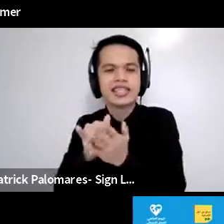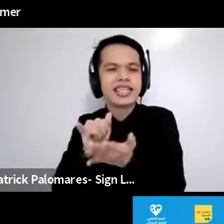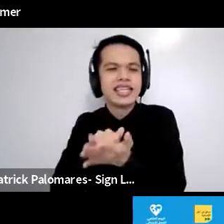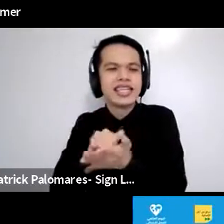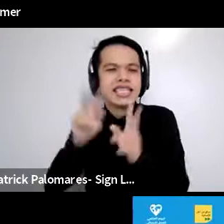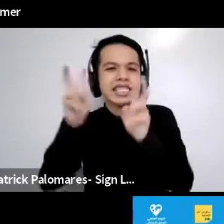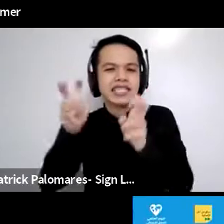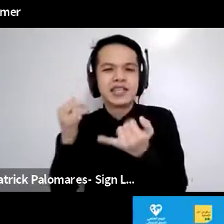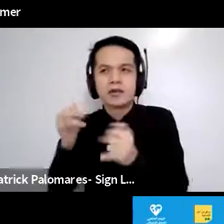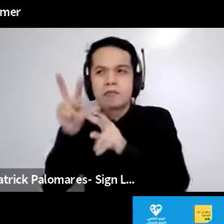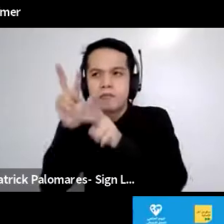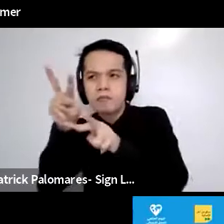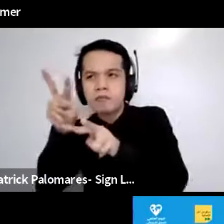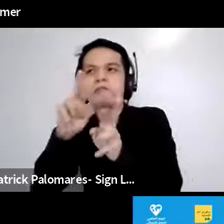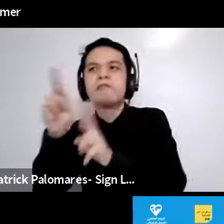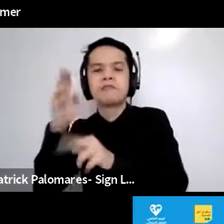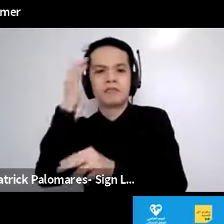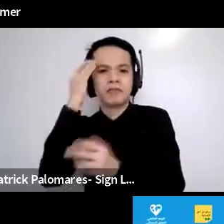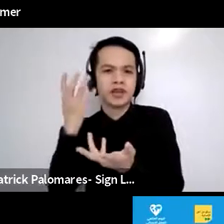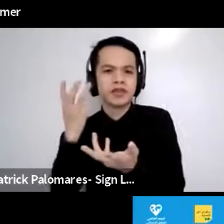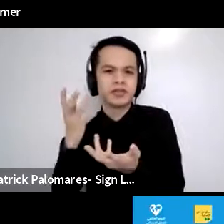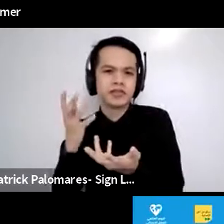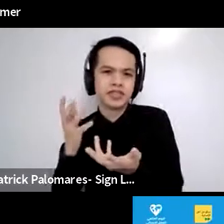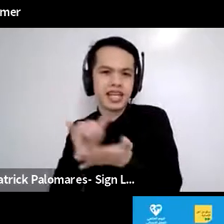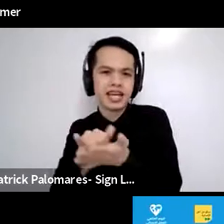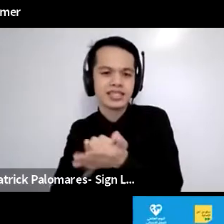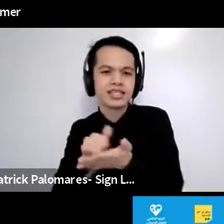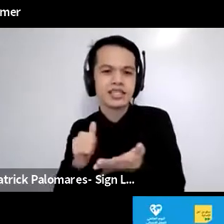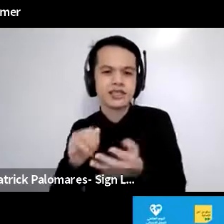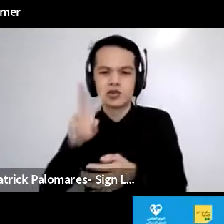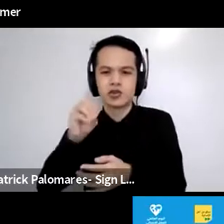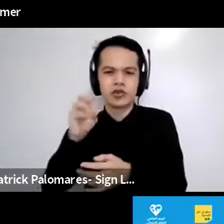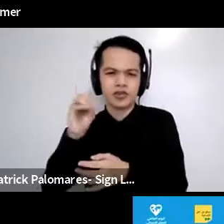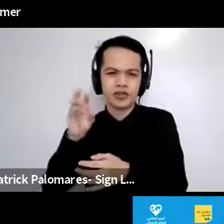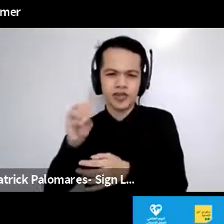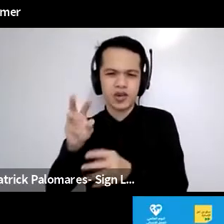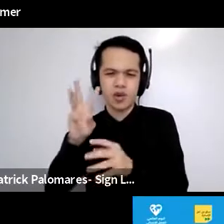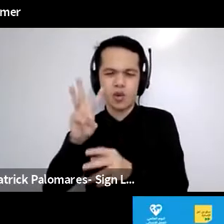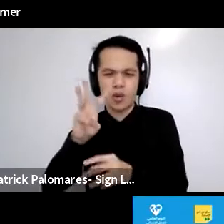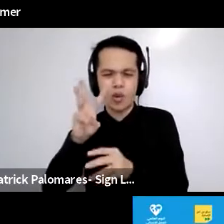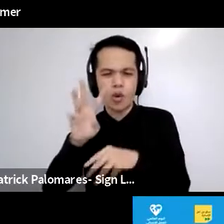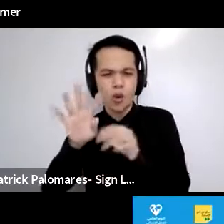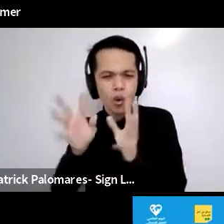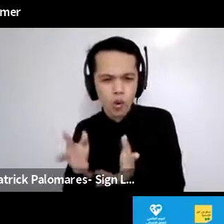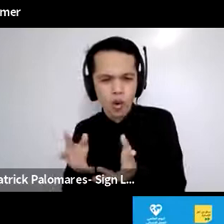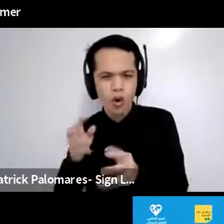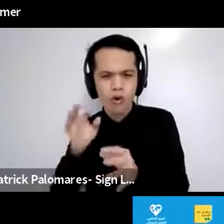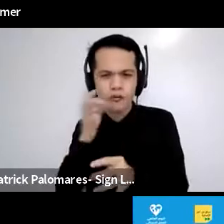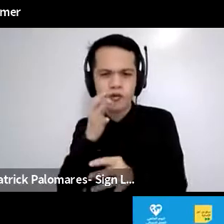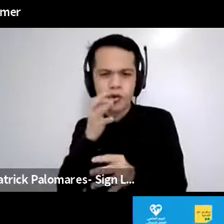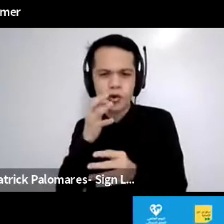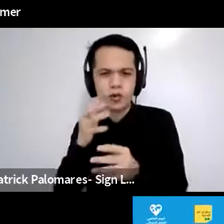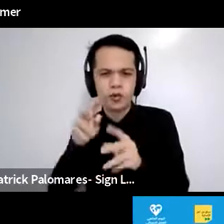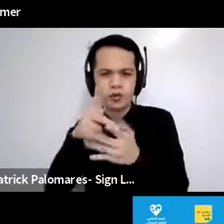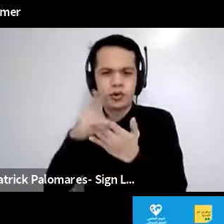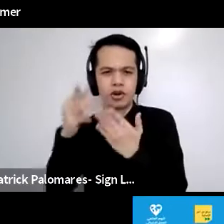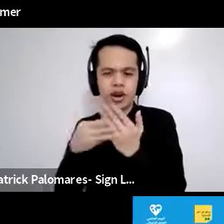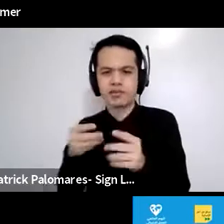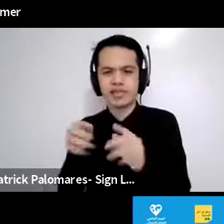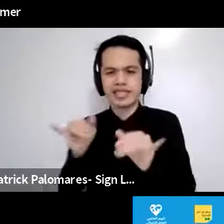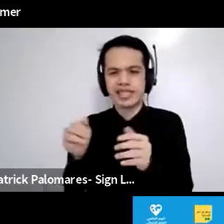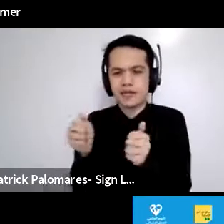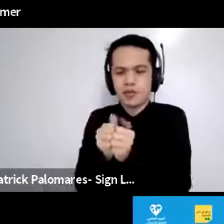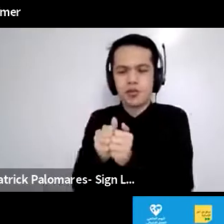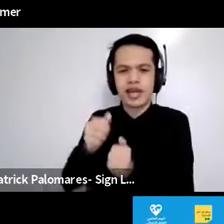now. Now in 2015, World Food Program, together with the German Red Cross,